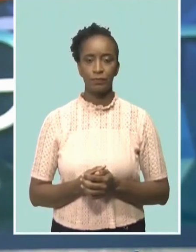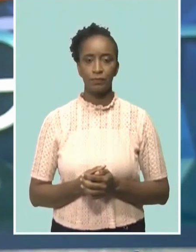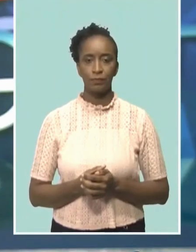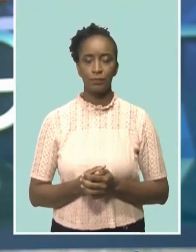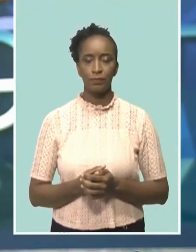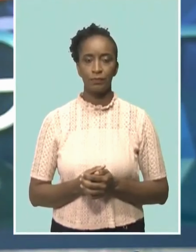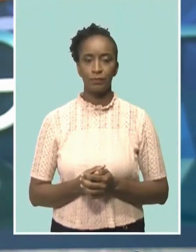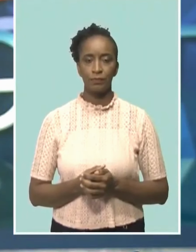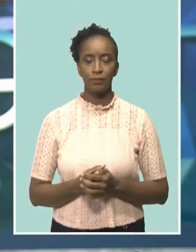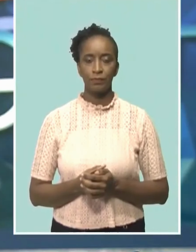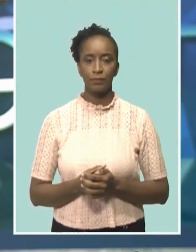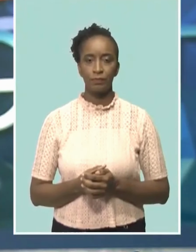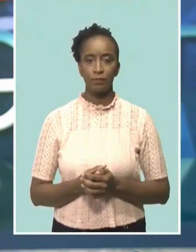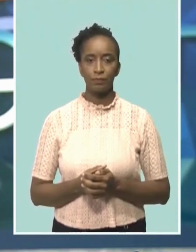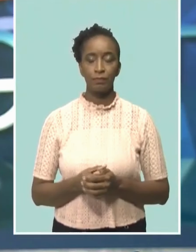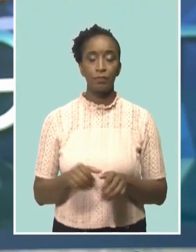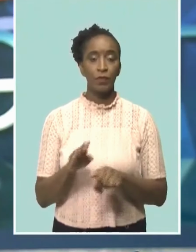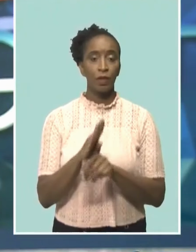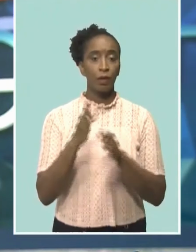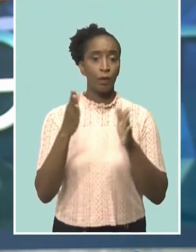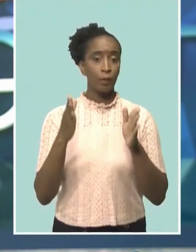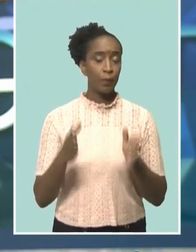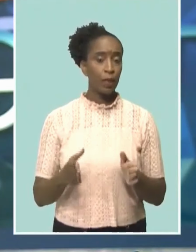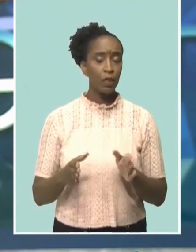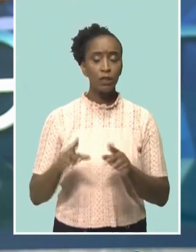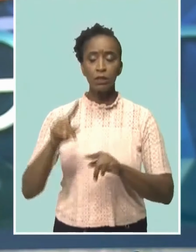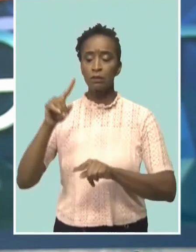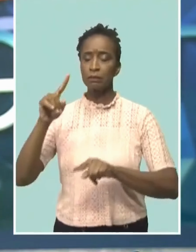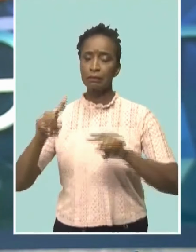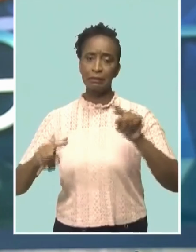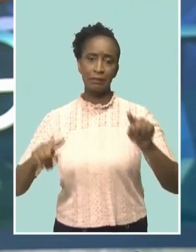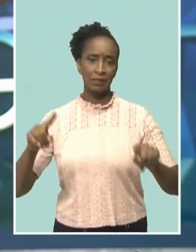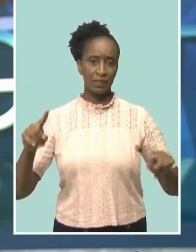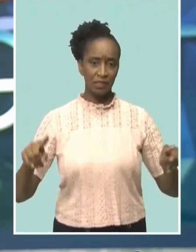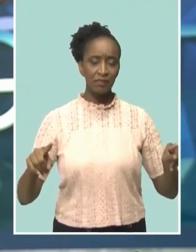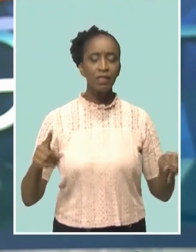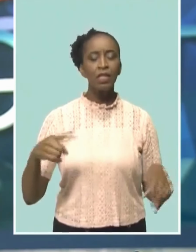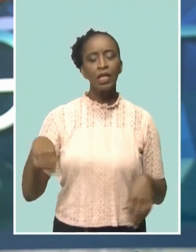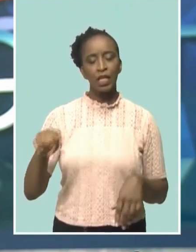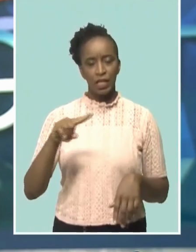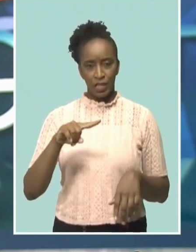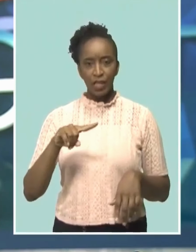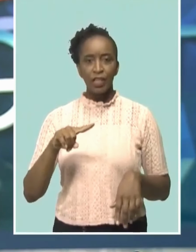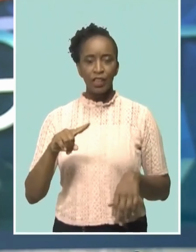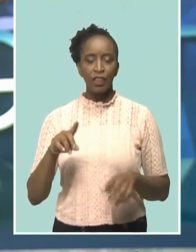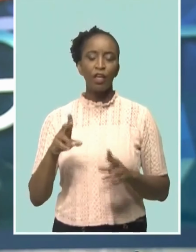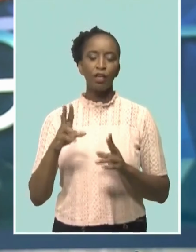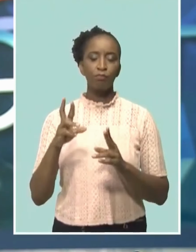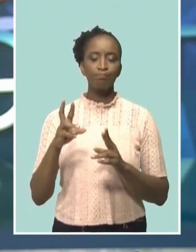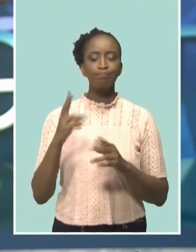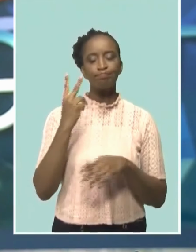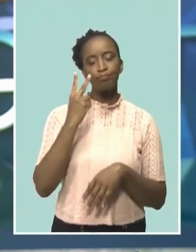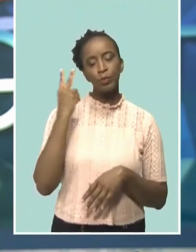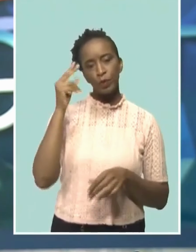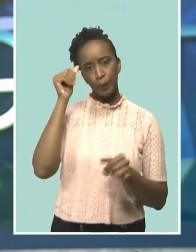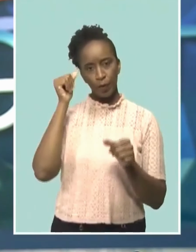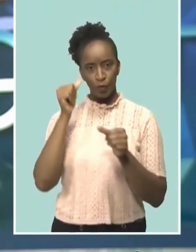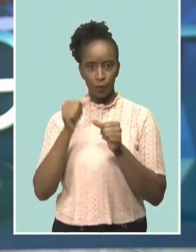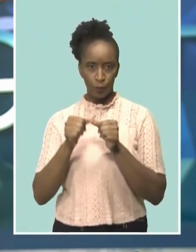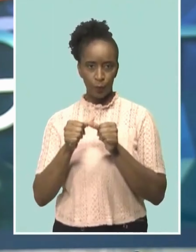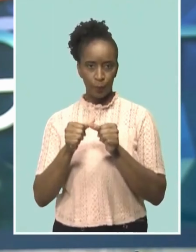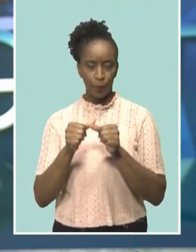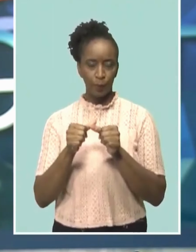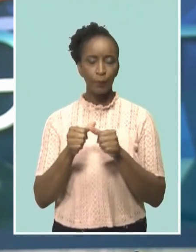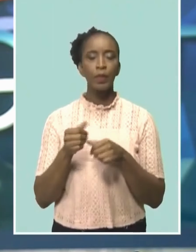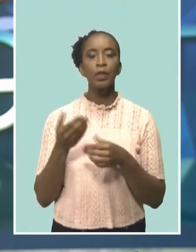Thank you, Rachel. Barbadians from all walks of life today said their final farewell to former Communications and Public Affairs Officer of the